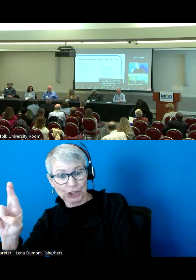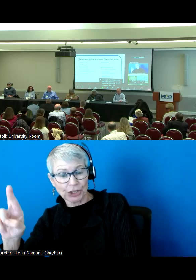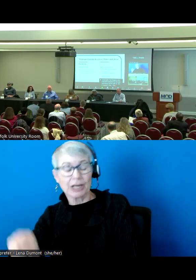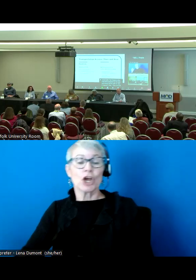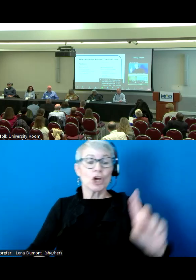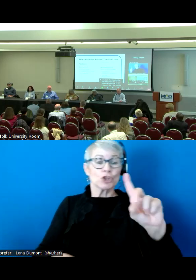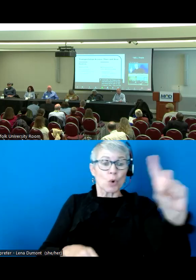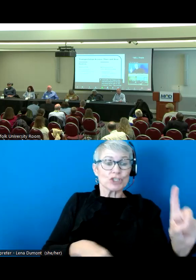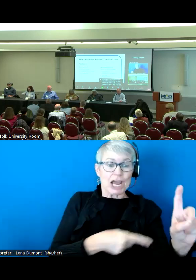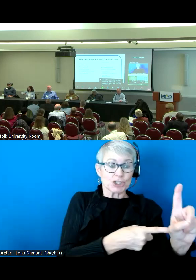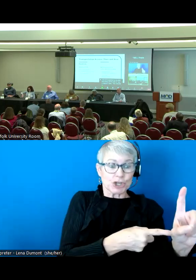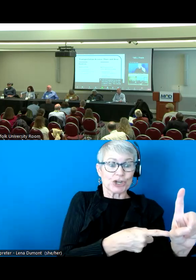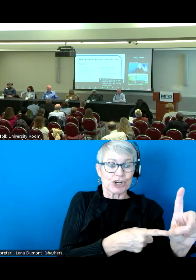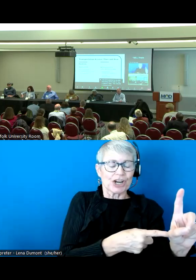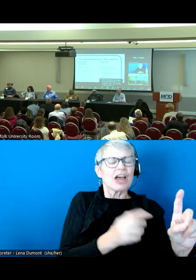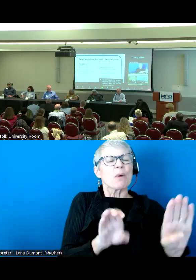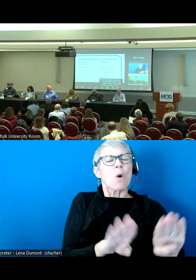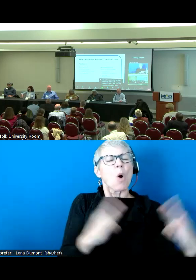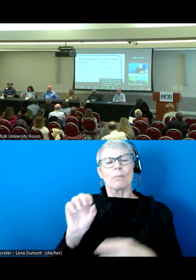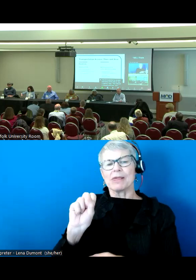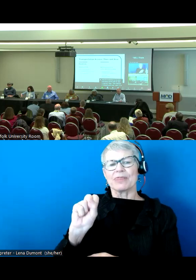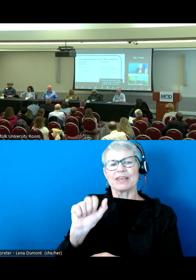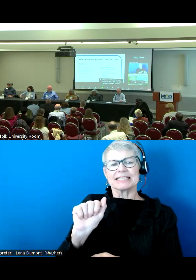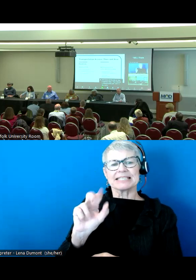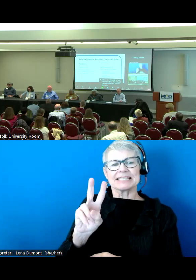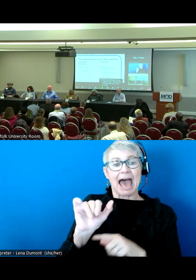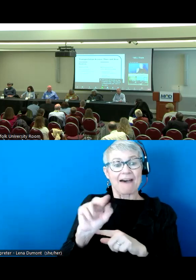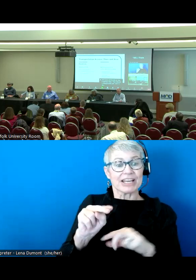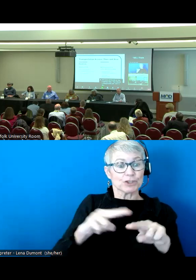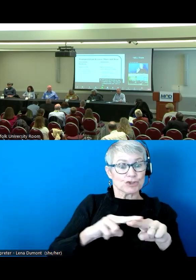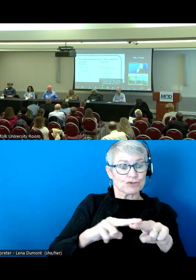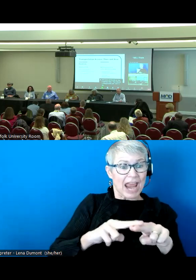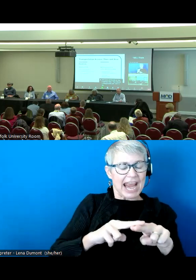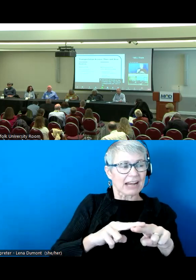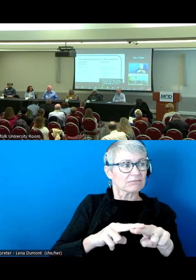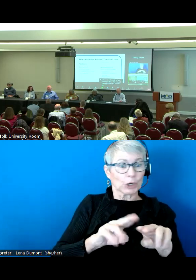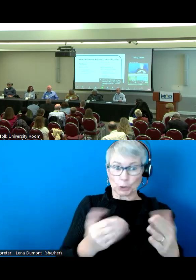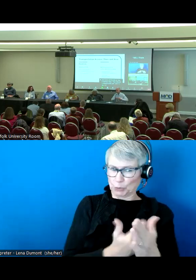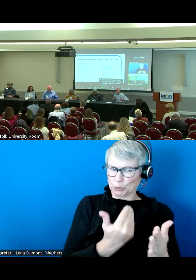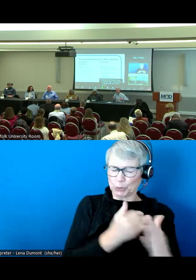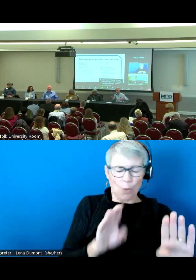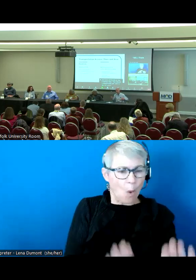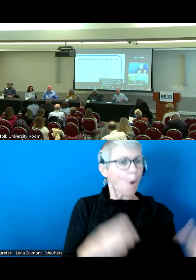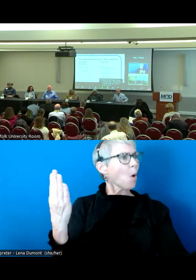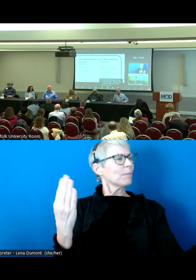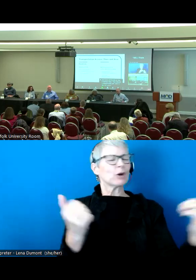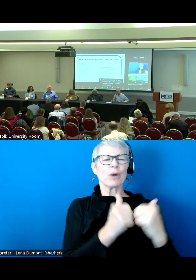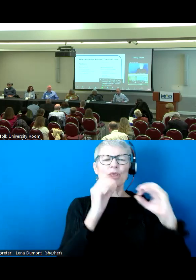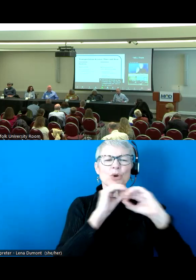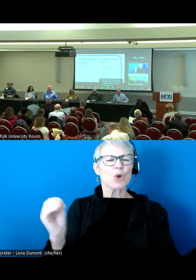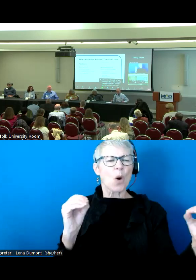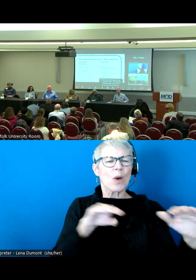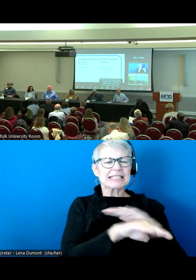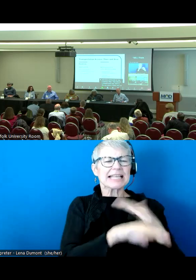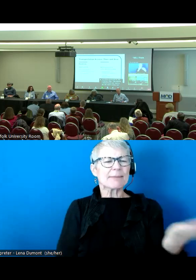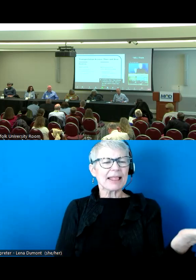train station without MBTA station, brand new station without accessibility. It was easy for me at BCIL to